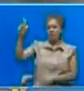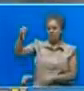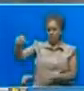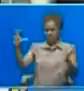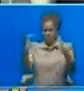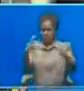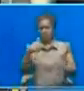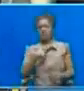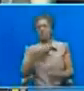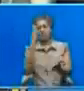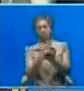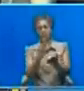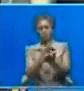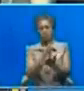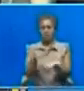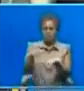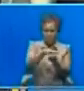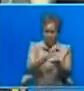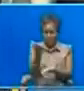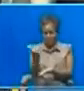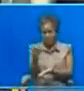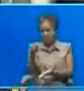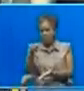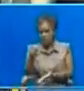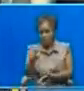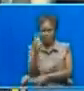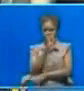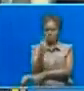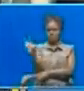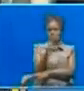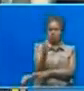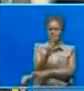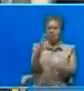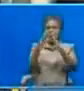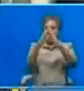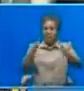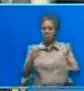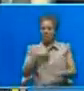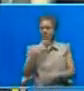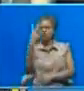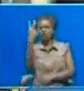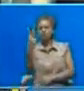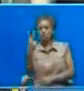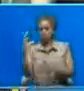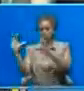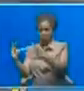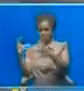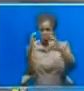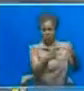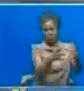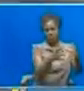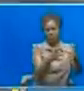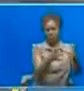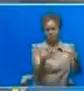party. All right. So, basing on that, and now that you are overseeing a house which has two sides, the opposition and